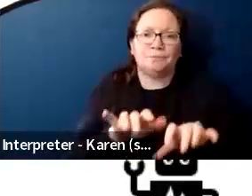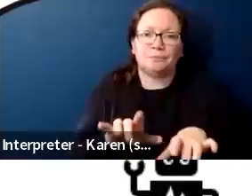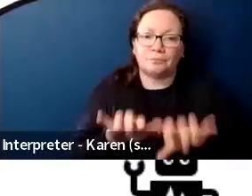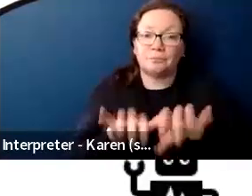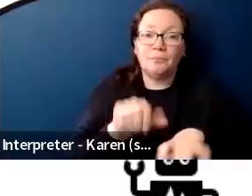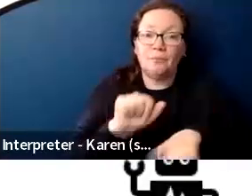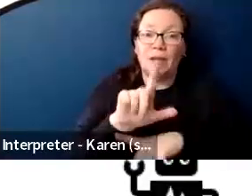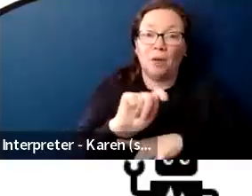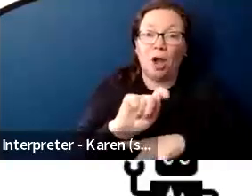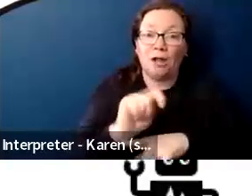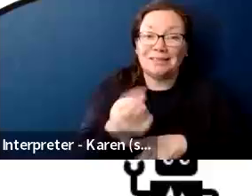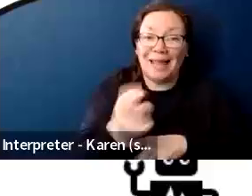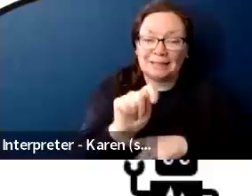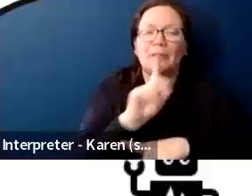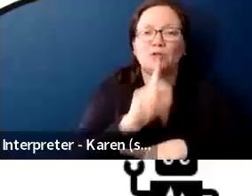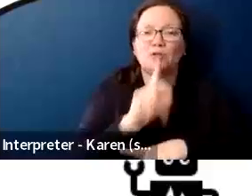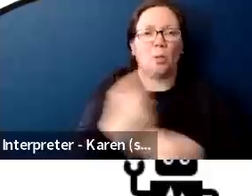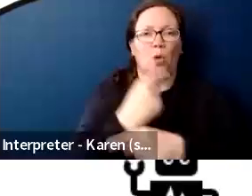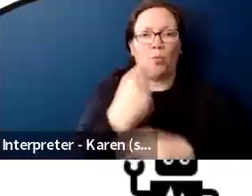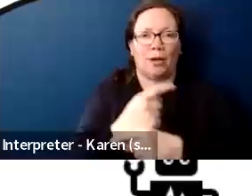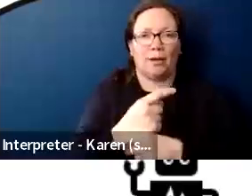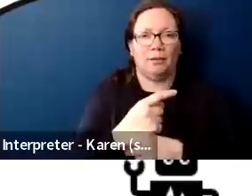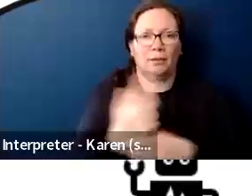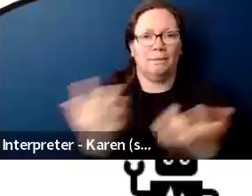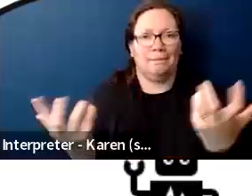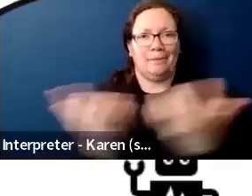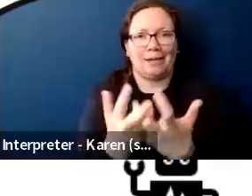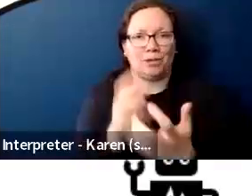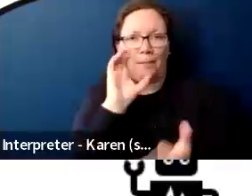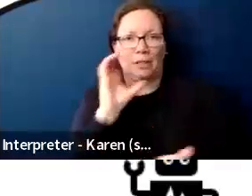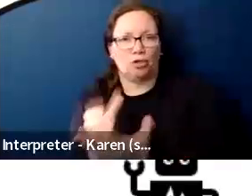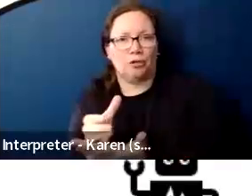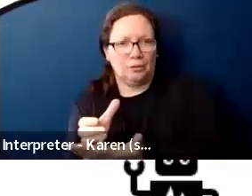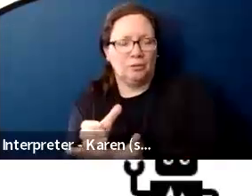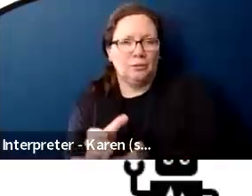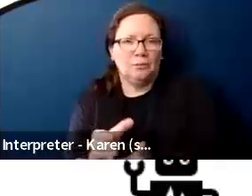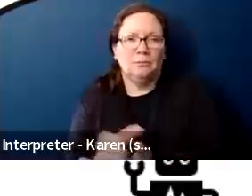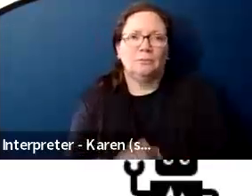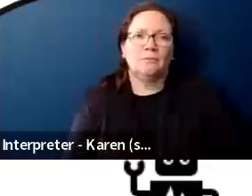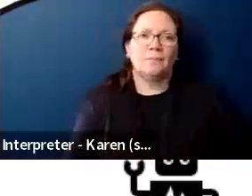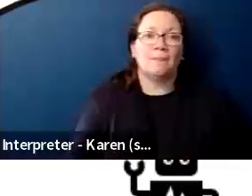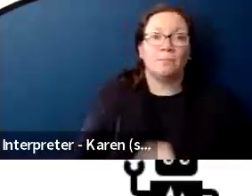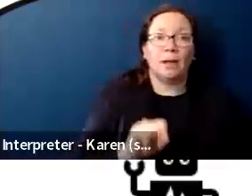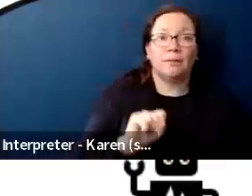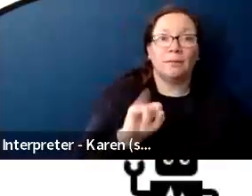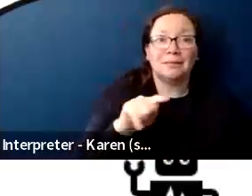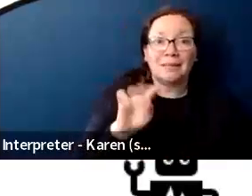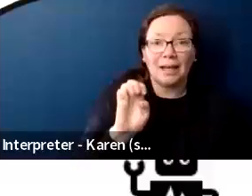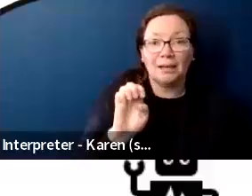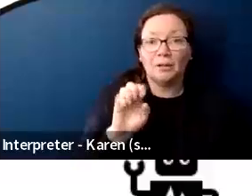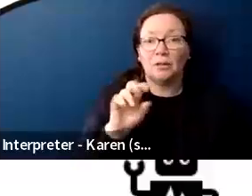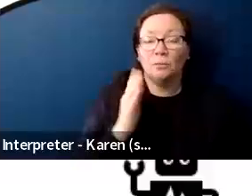you're talking about. But lots of tools out there, a lot of like tools like the Site Improve Checker,